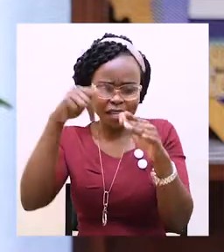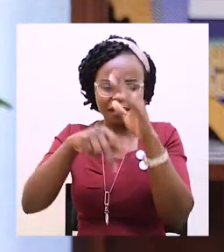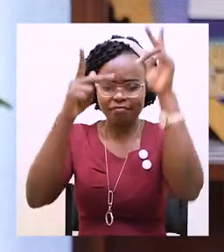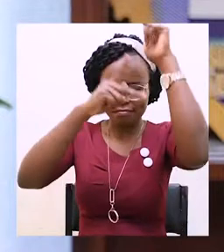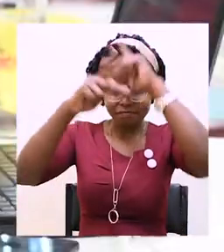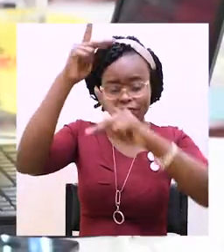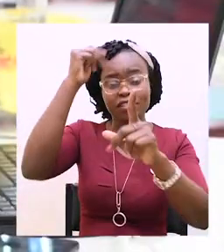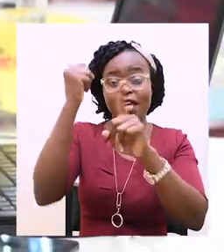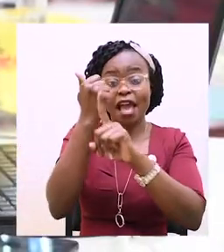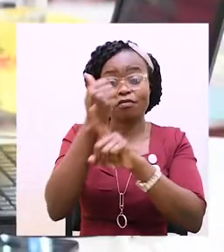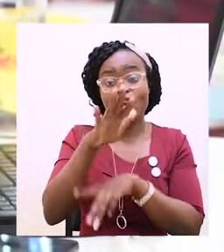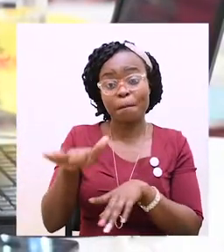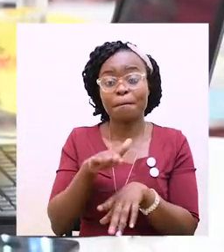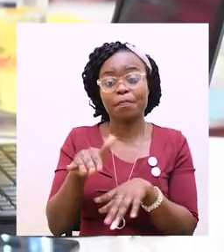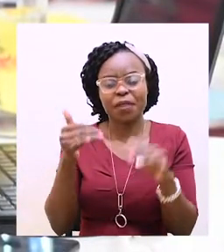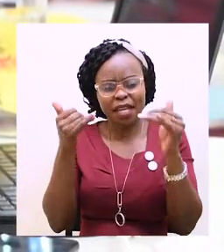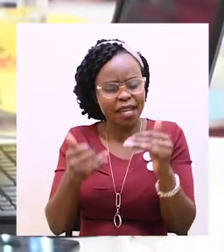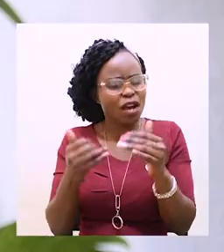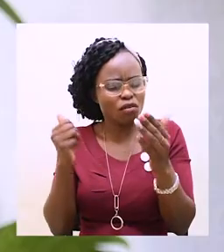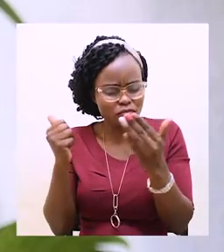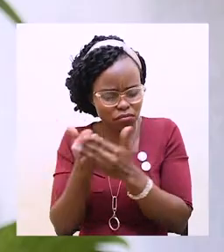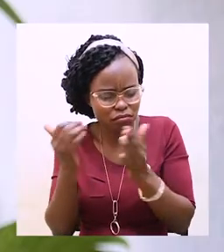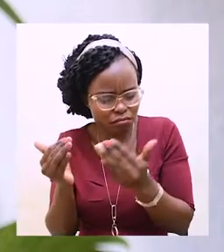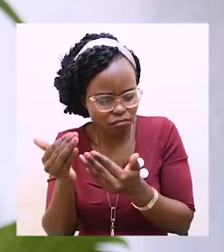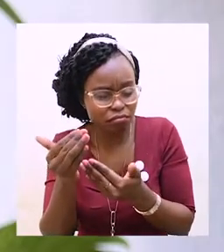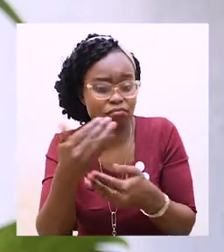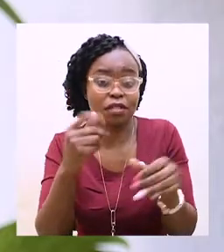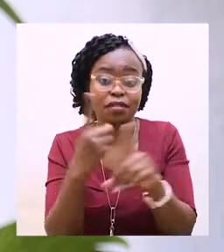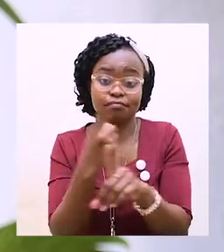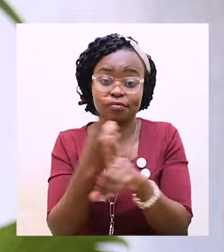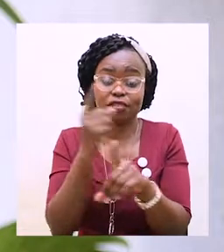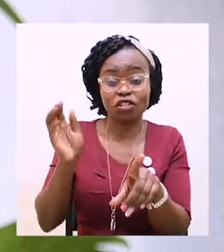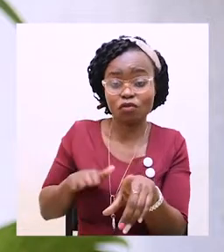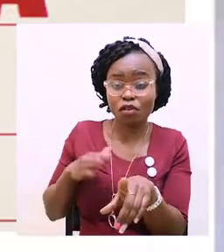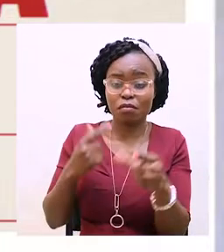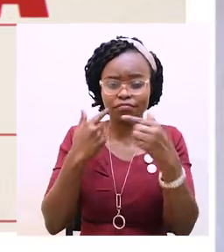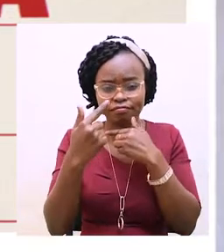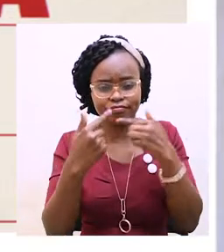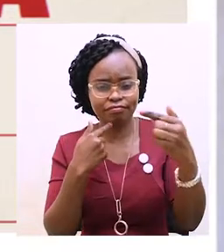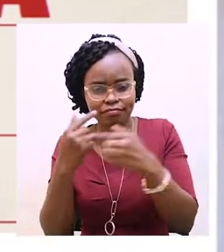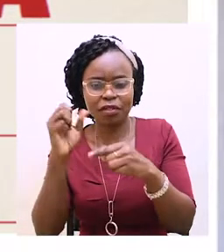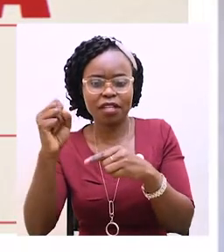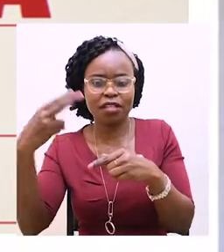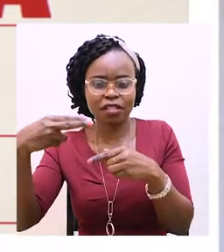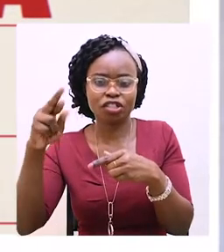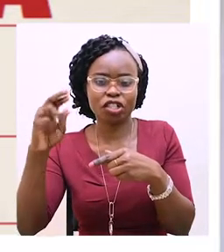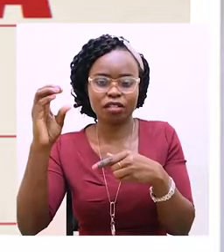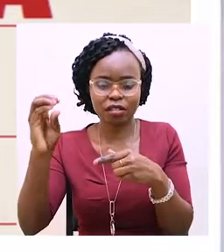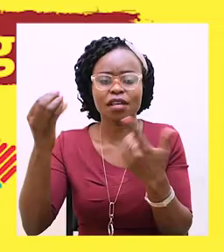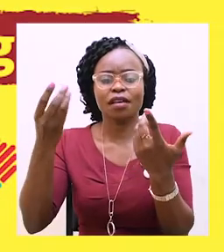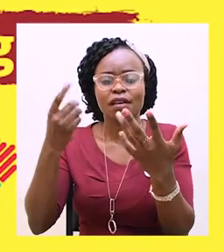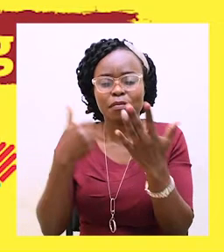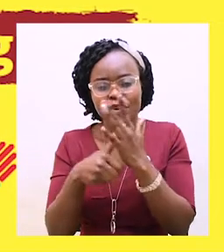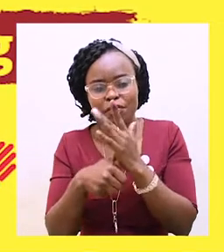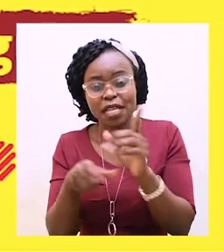advocacy spaces. So we've been able to mobilize and influence different women to articulate SRHR issues in these spaces, and also